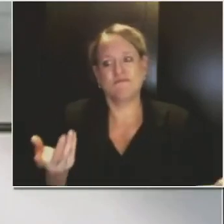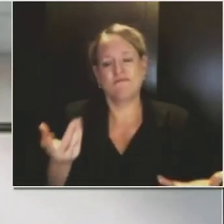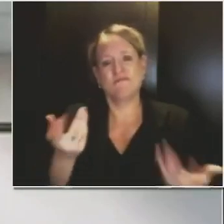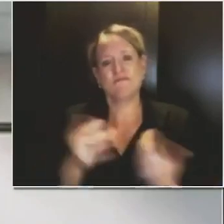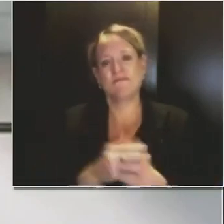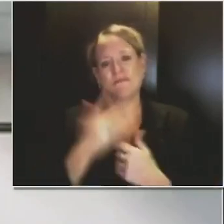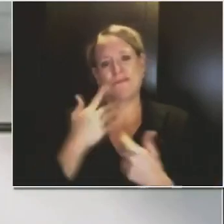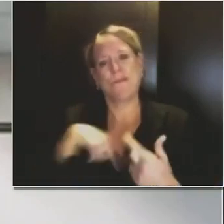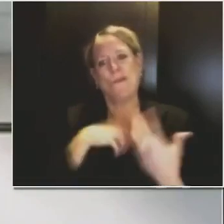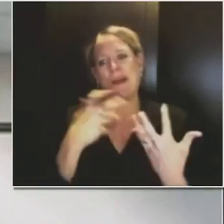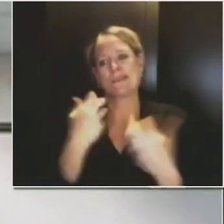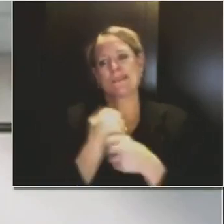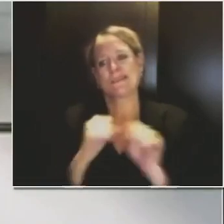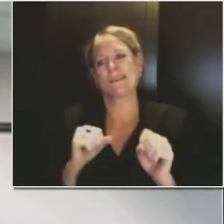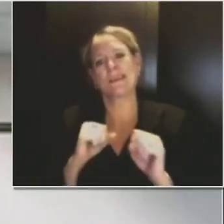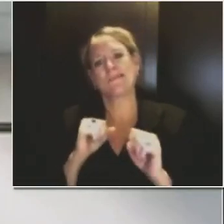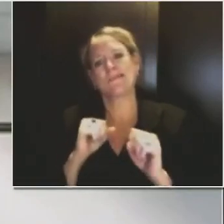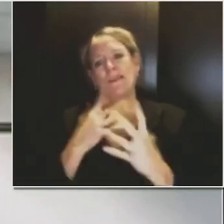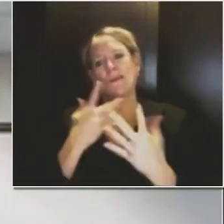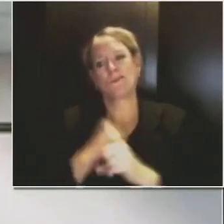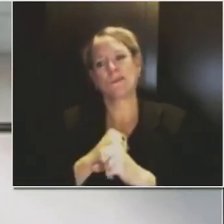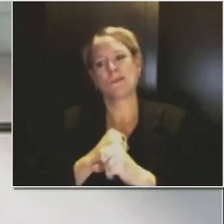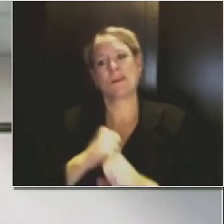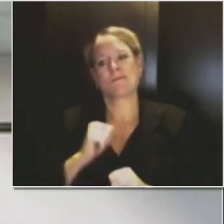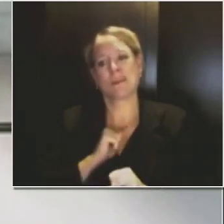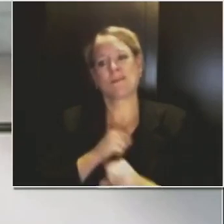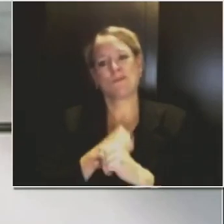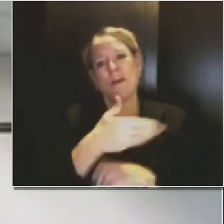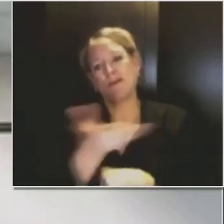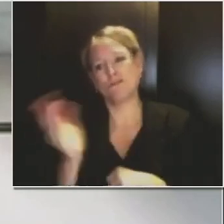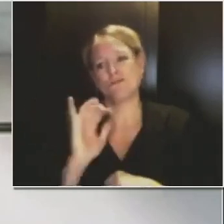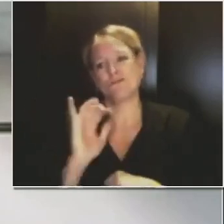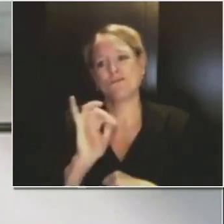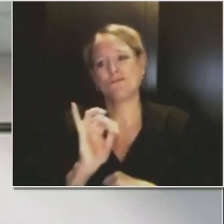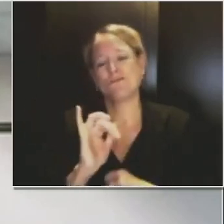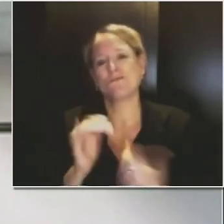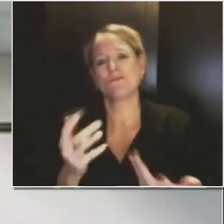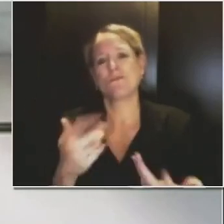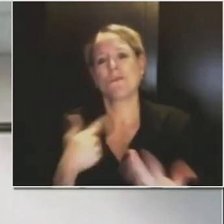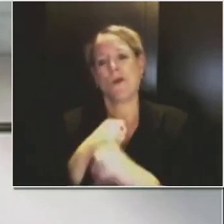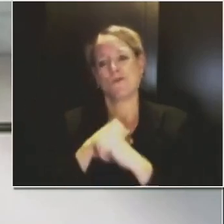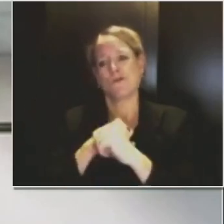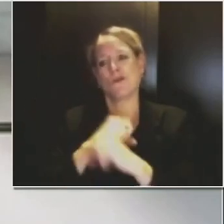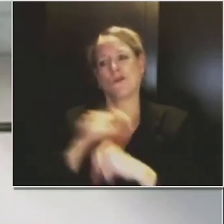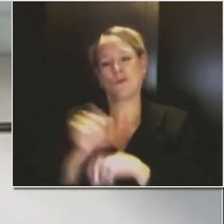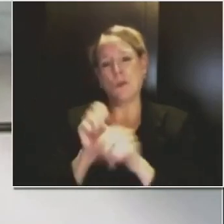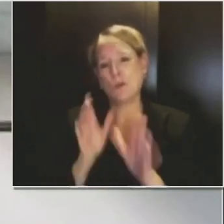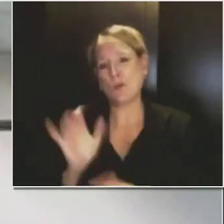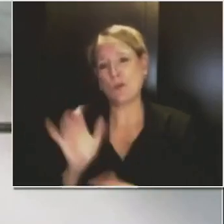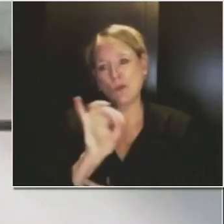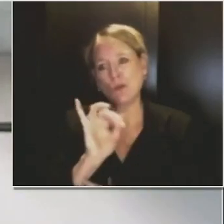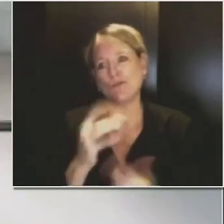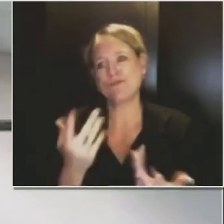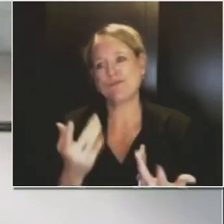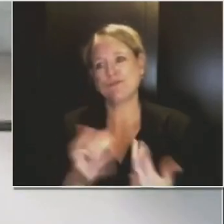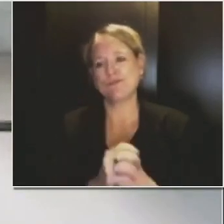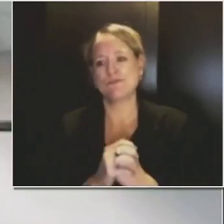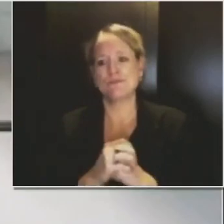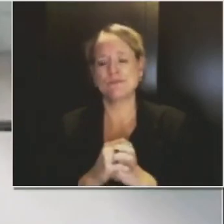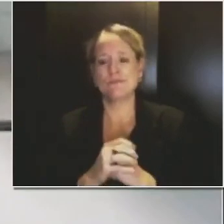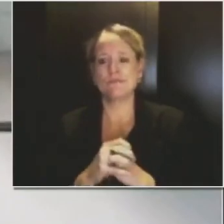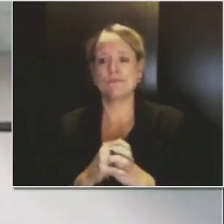work to reduce transmission of this disease, to protect our nurses, our doctors, our nursing assistants,